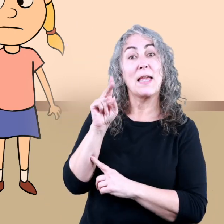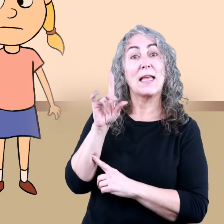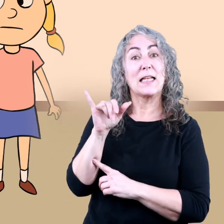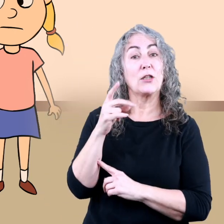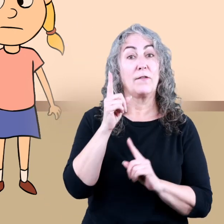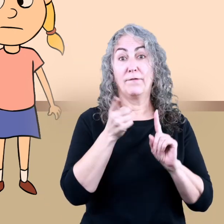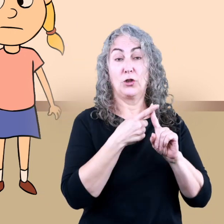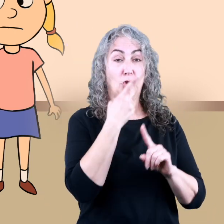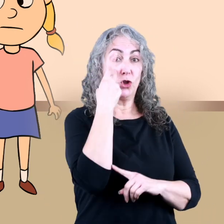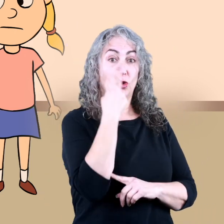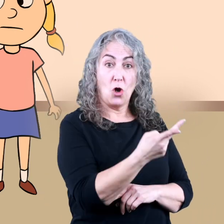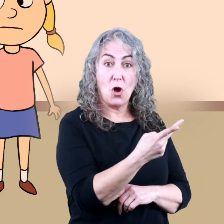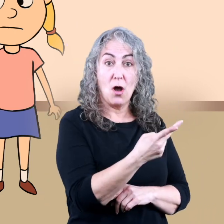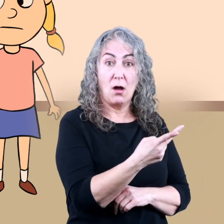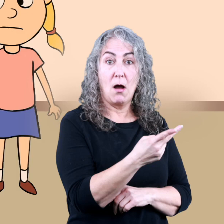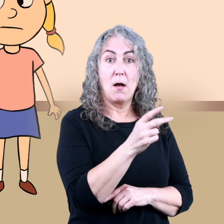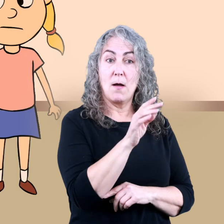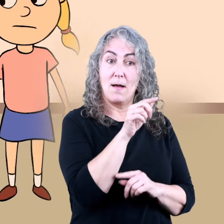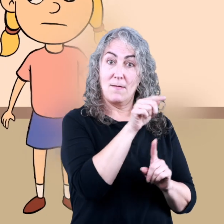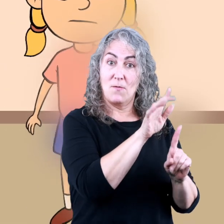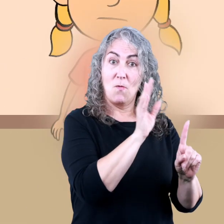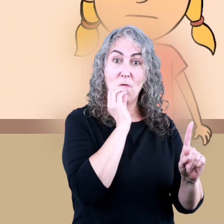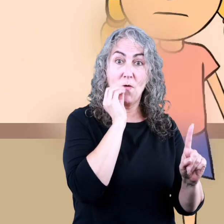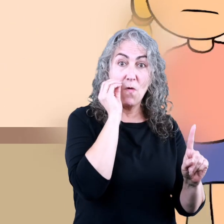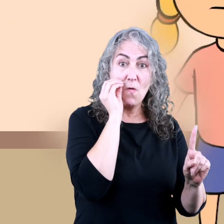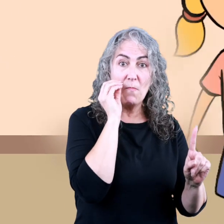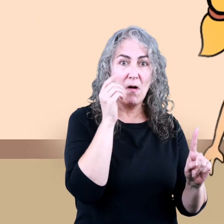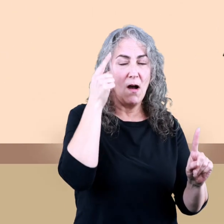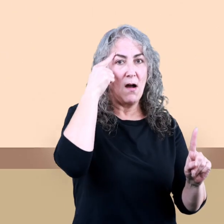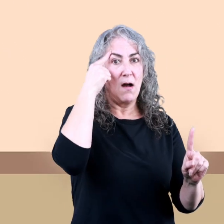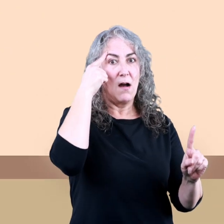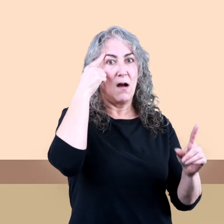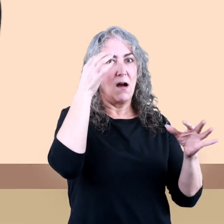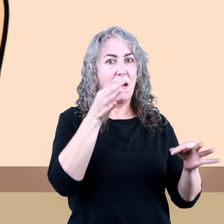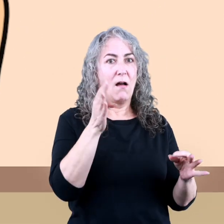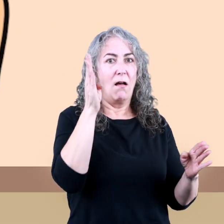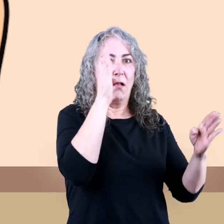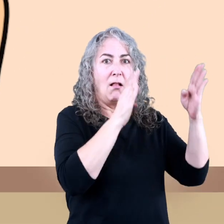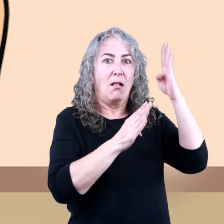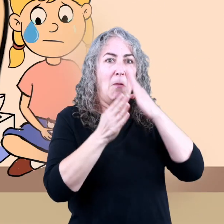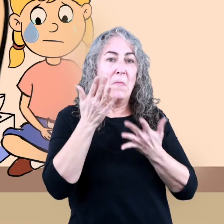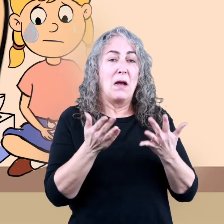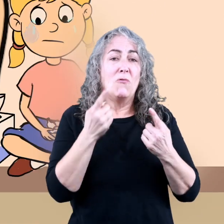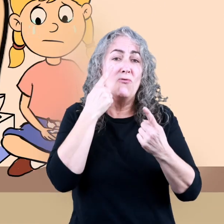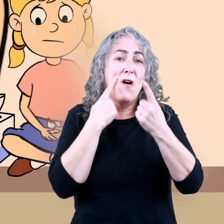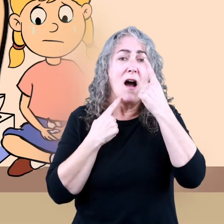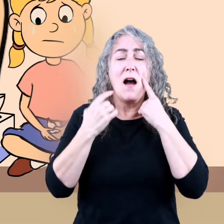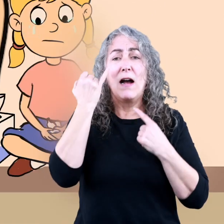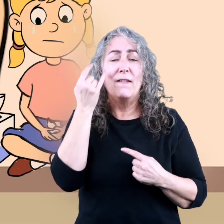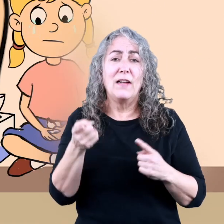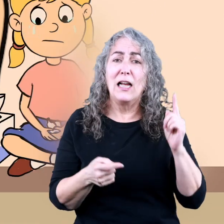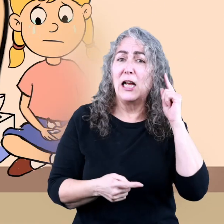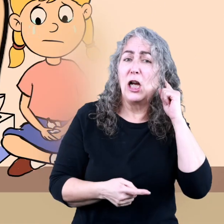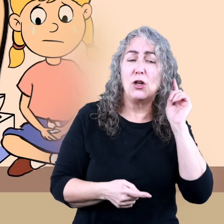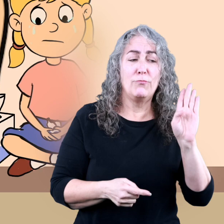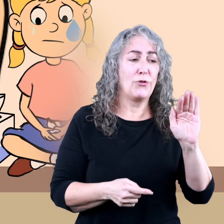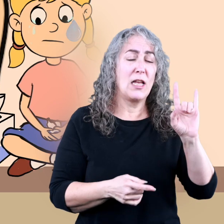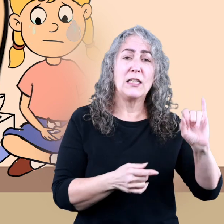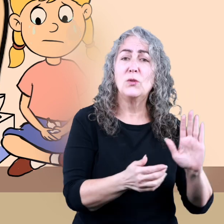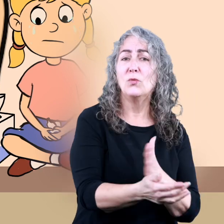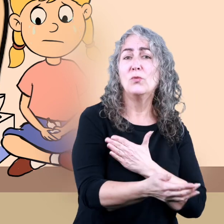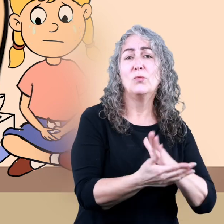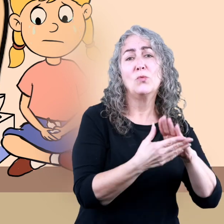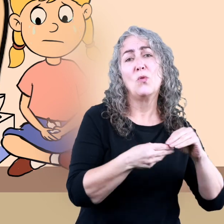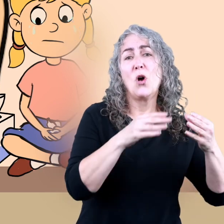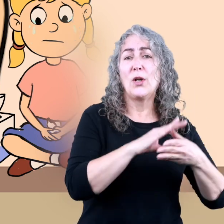And when Mandy first saw the guitar at Bradley's house, could you make an inference that she was worried she might cry if she heard Bradley